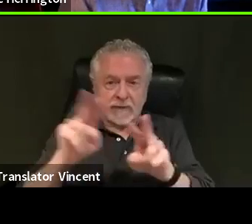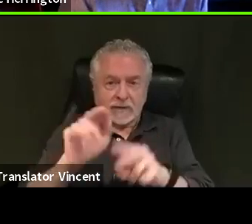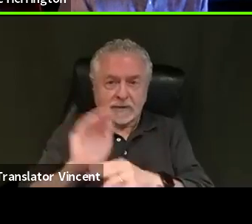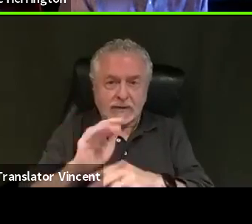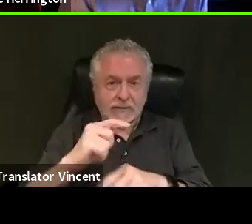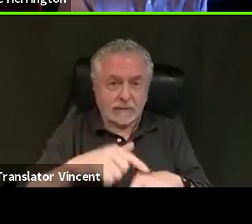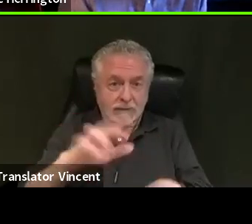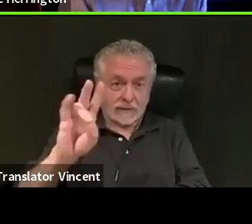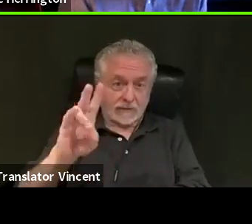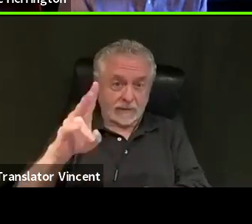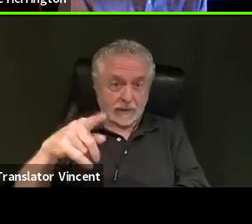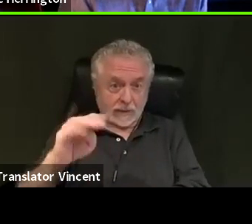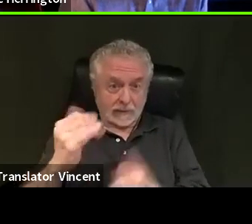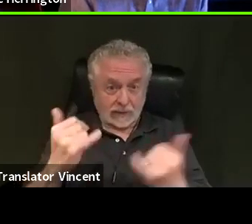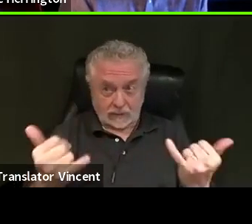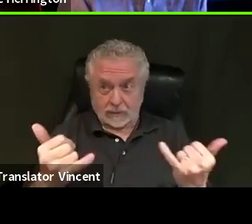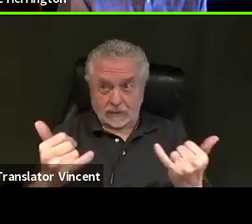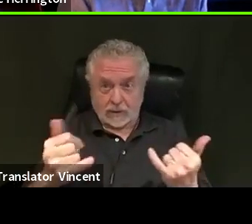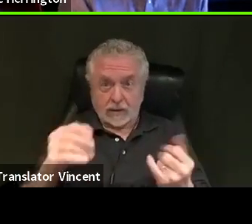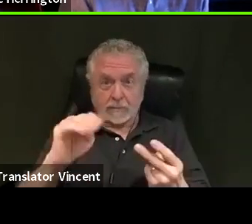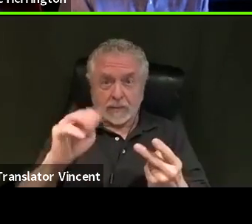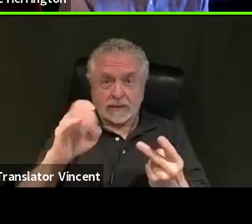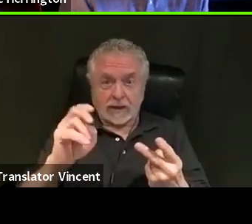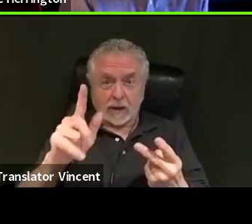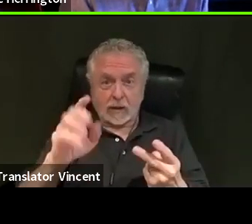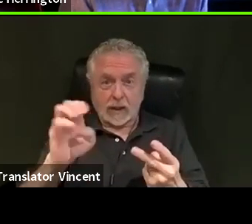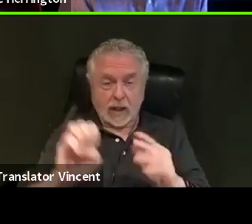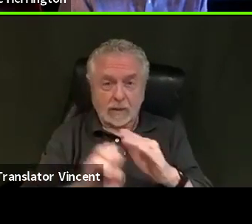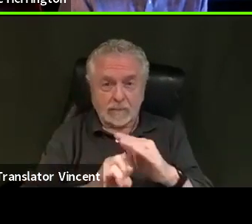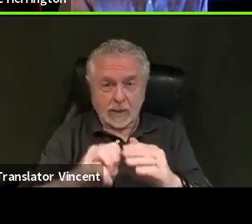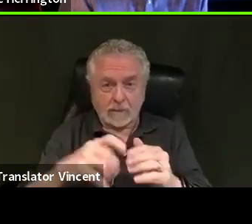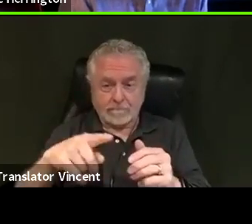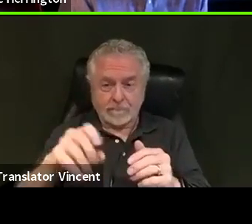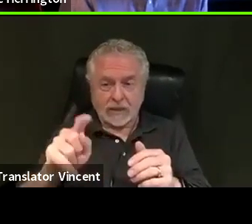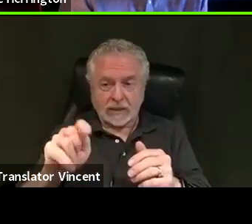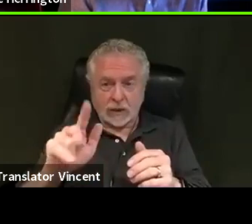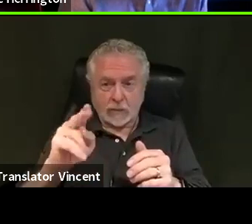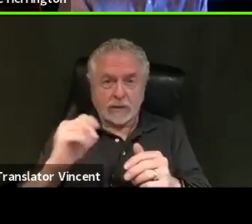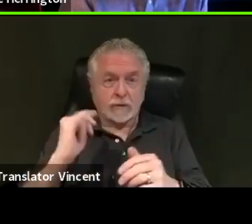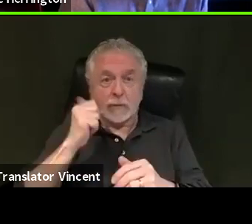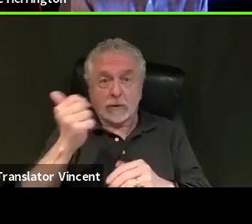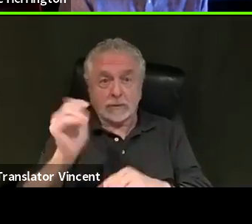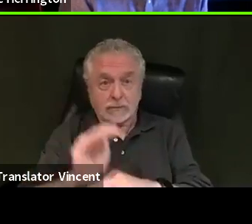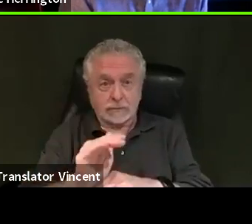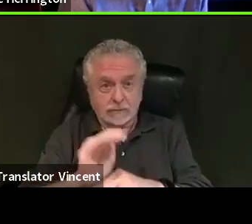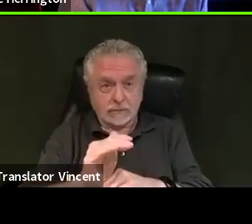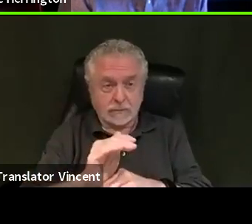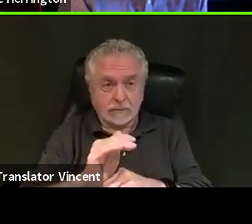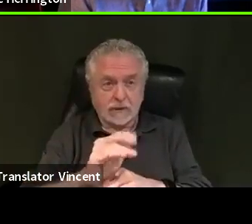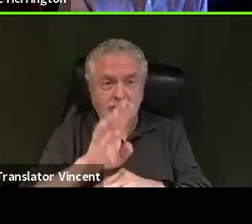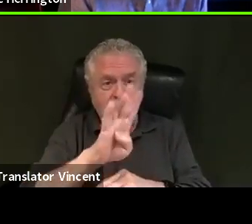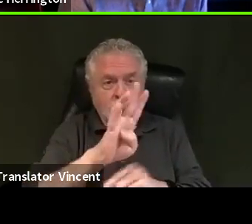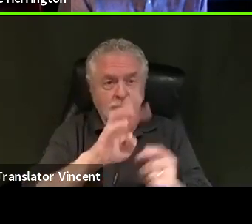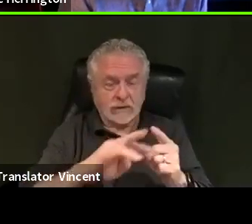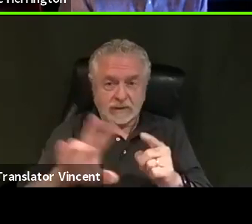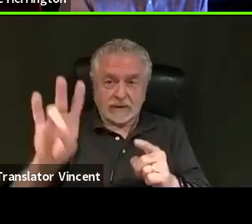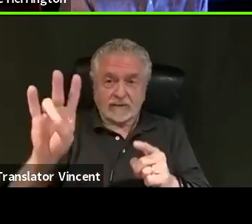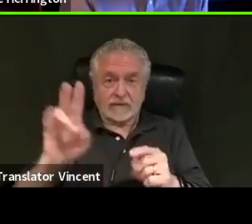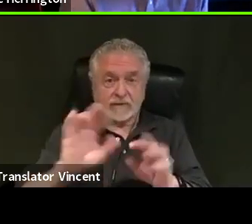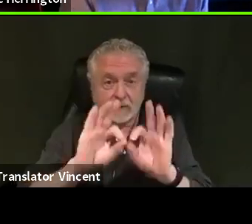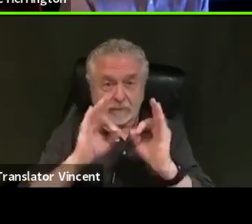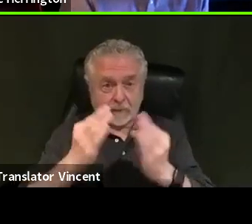7 o'clock, is going right now. McDowell Elementary in Petaluma is tomorrow night from 4 to 7 for